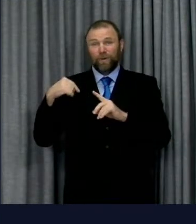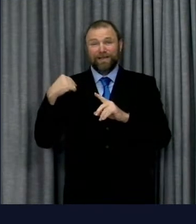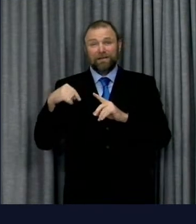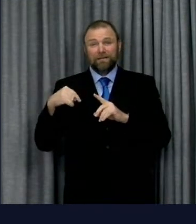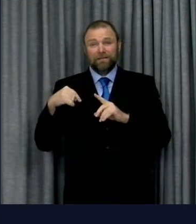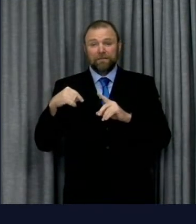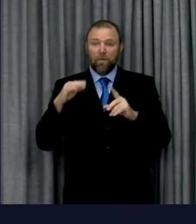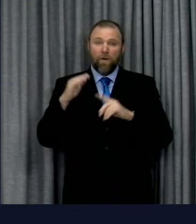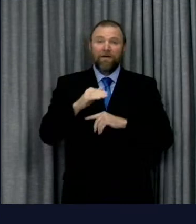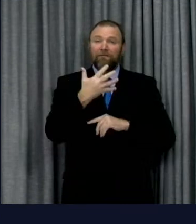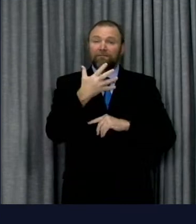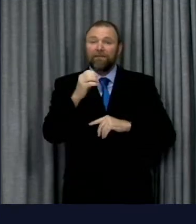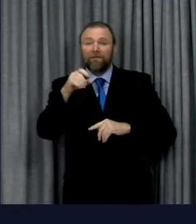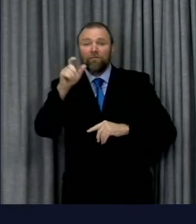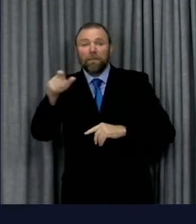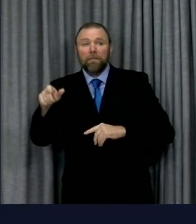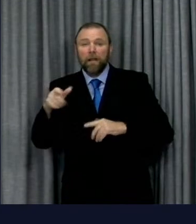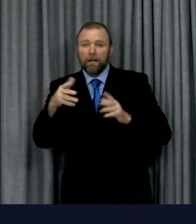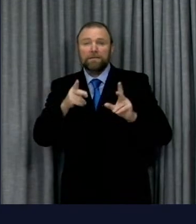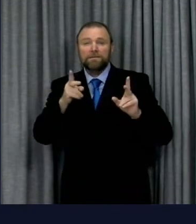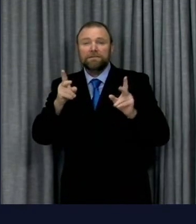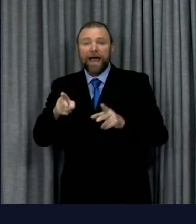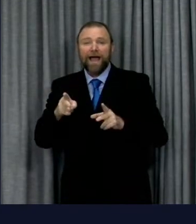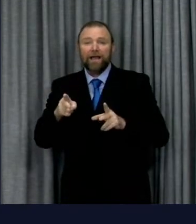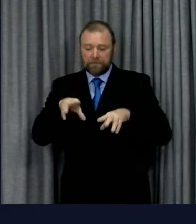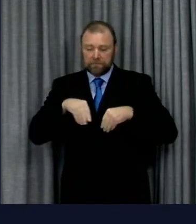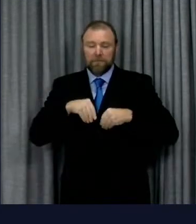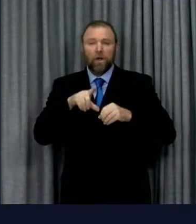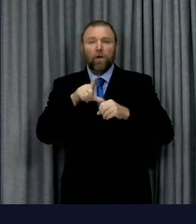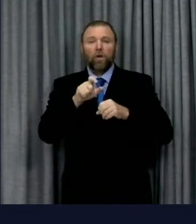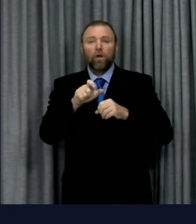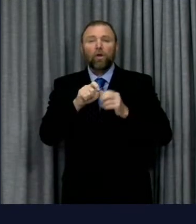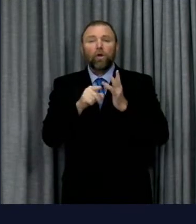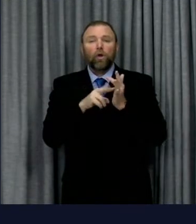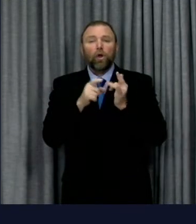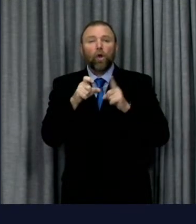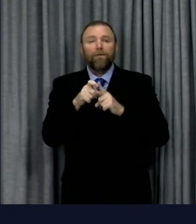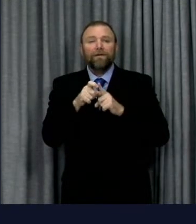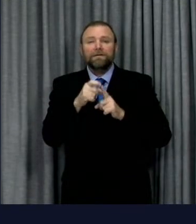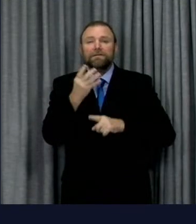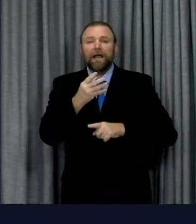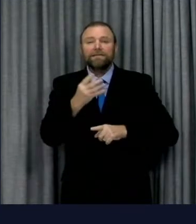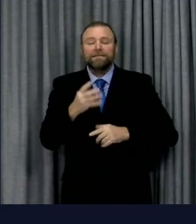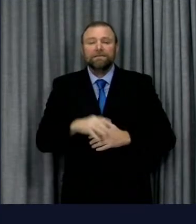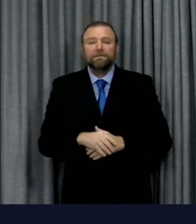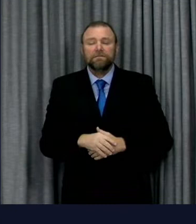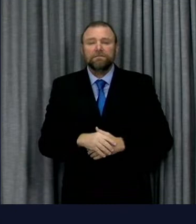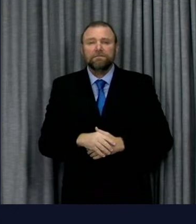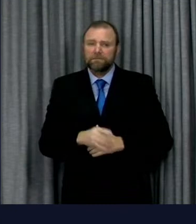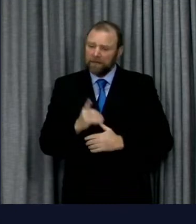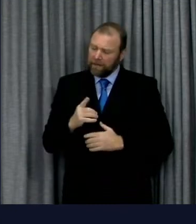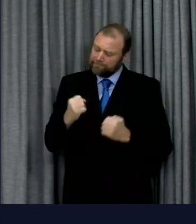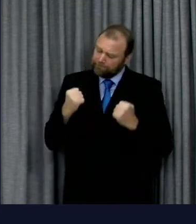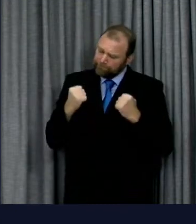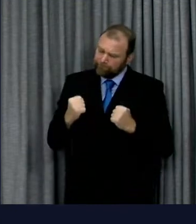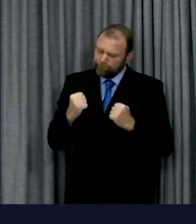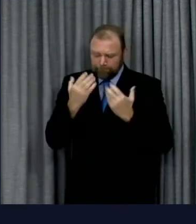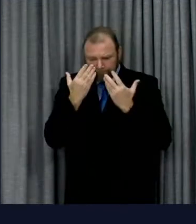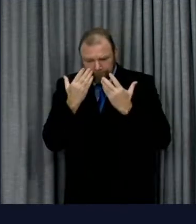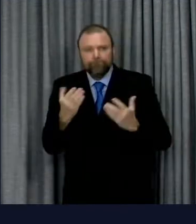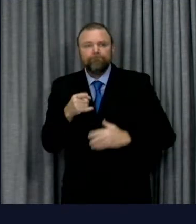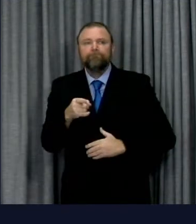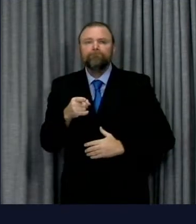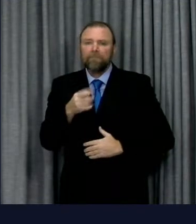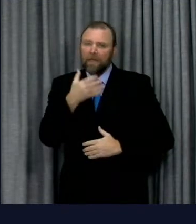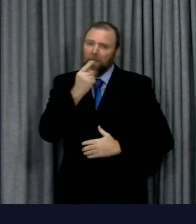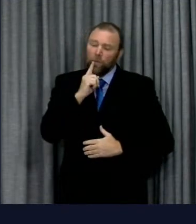people have died with COVID-19, and that vividly demonstrates the human cost of